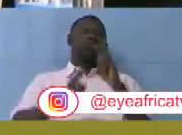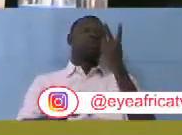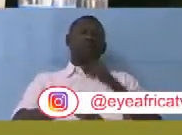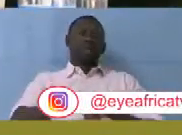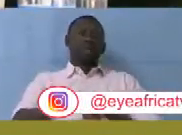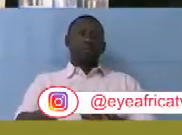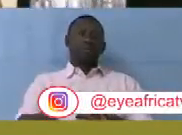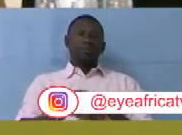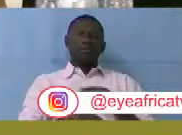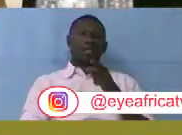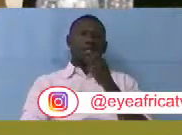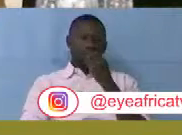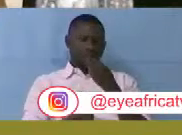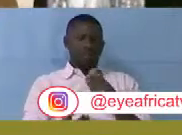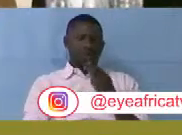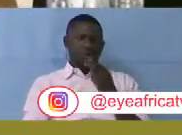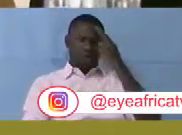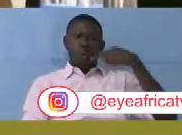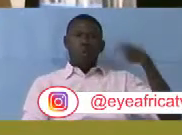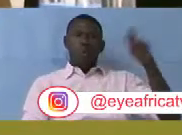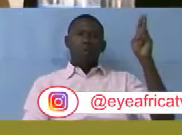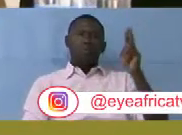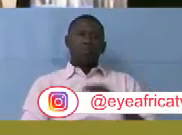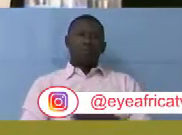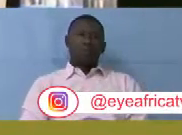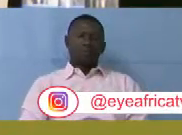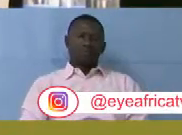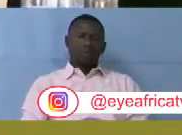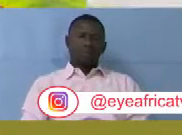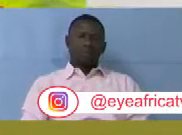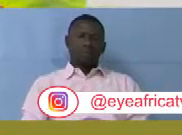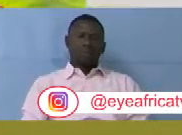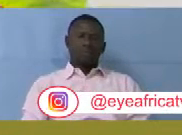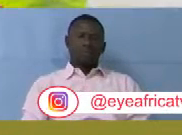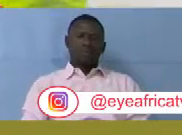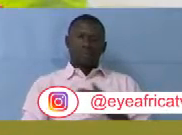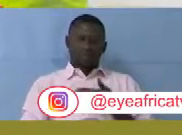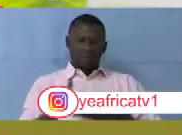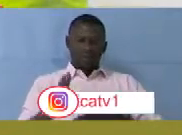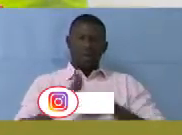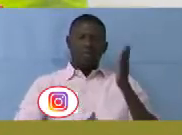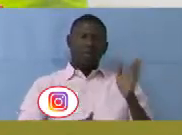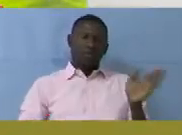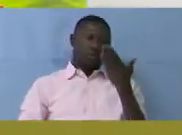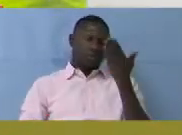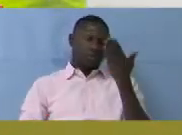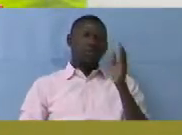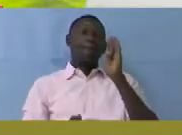And said, go home. Ako Alisai. So he passed. To Banjo.